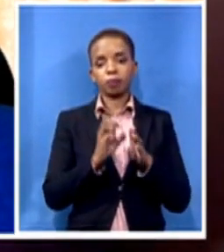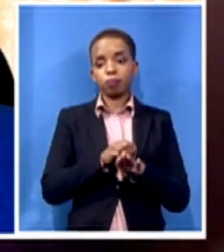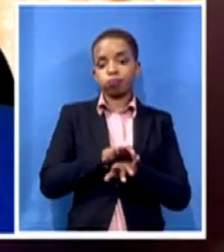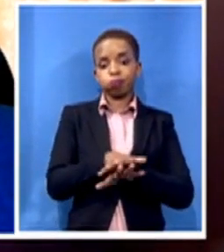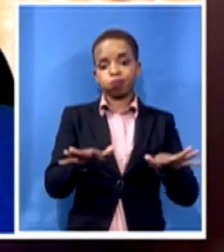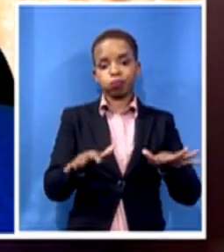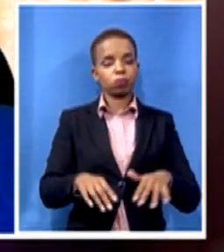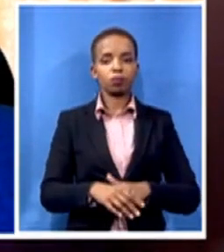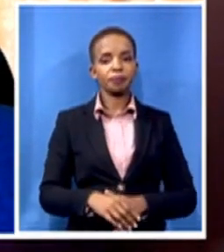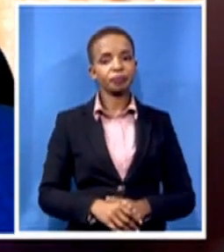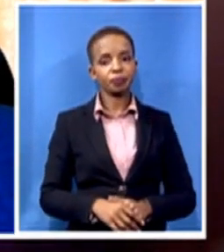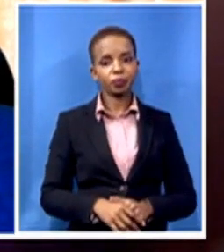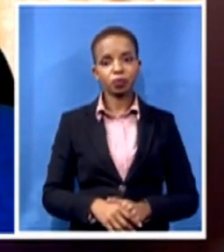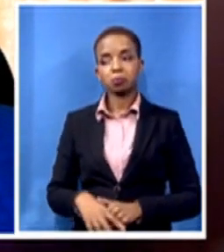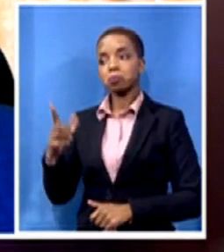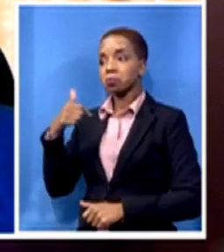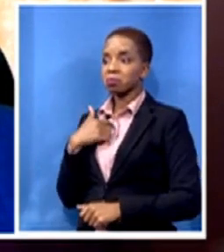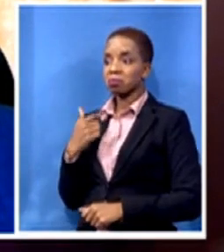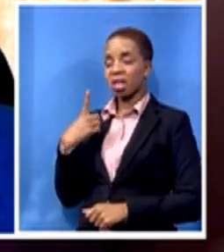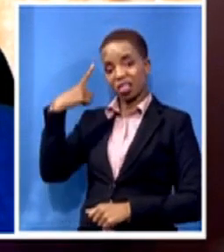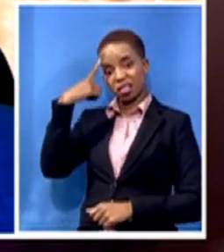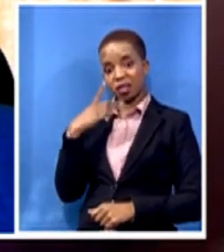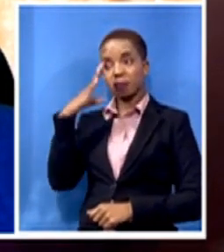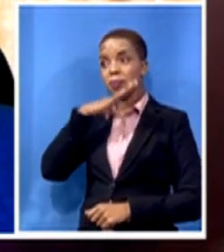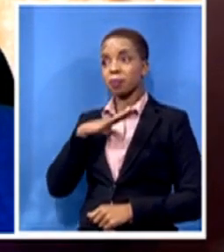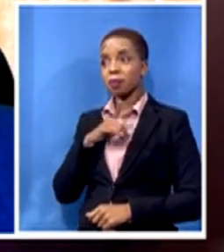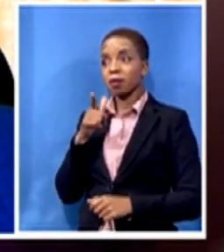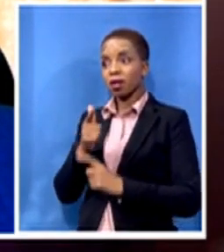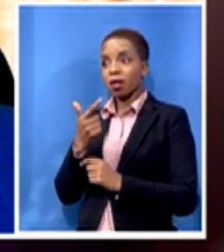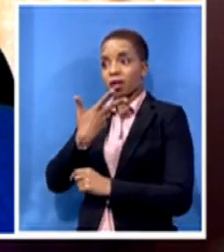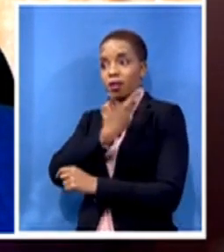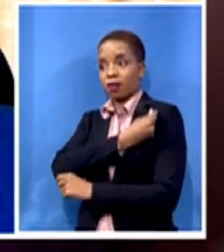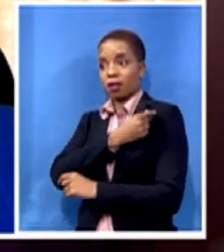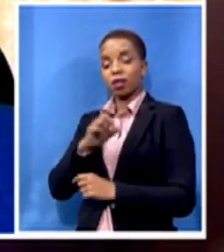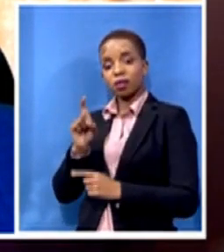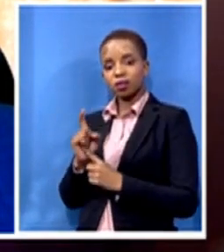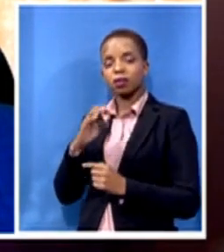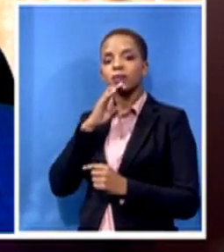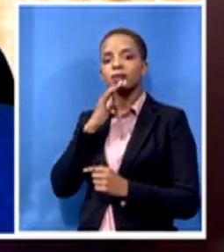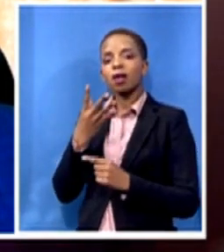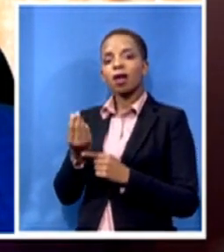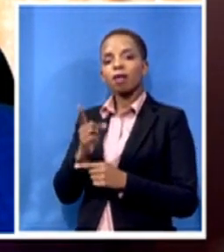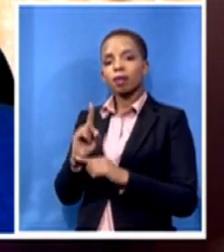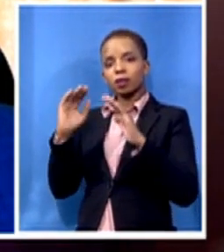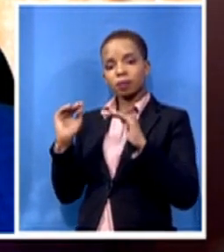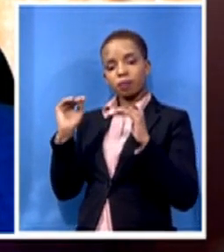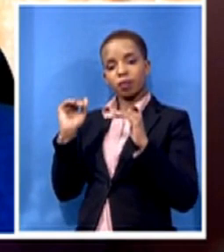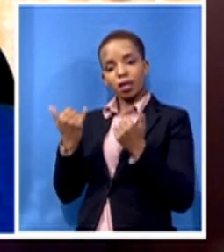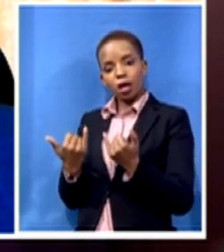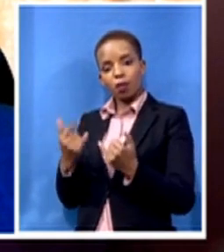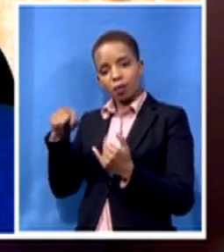options are pretty limited. So following the hygiene protocols is so important at this time. Professor, thank you very much indeed for your